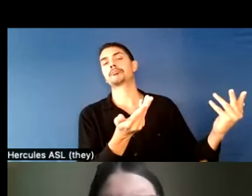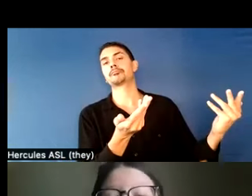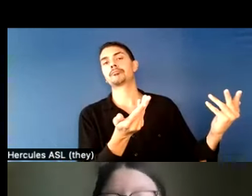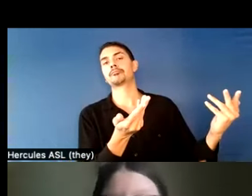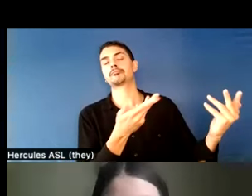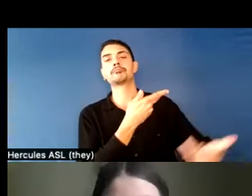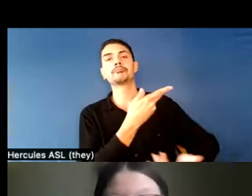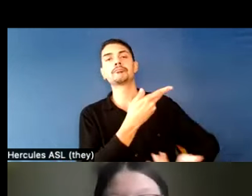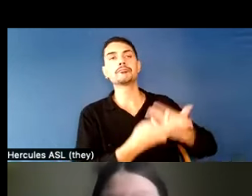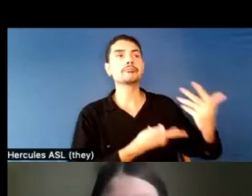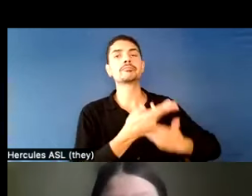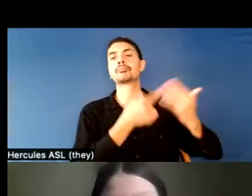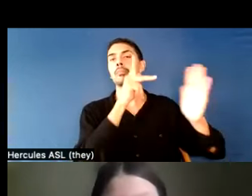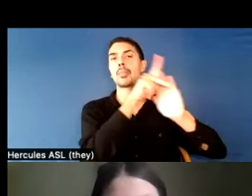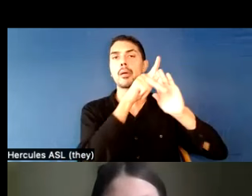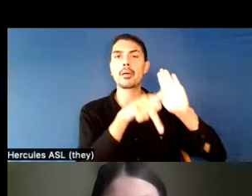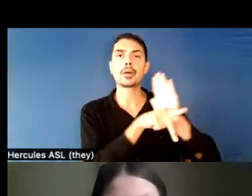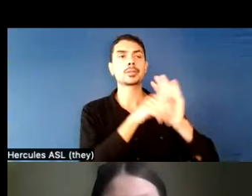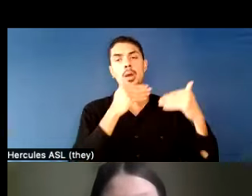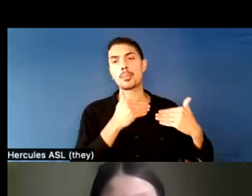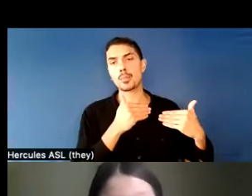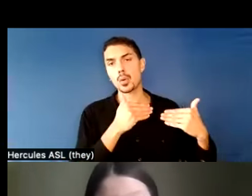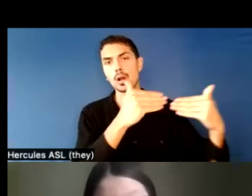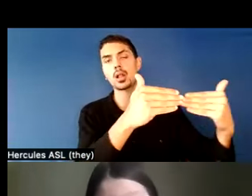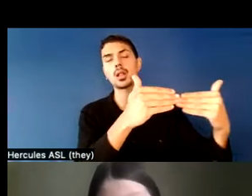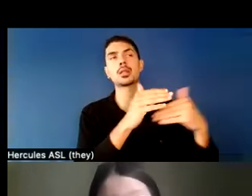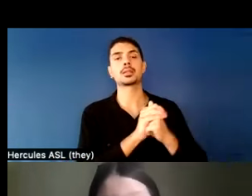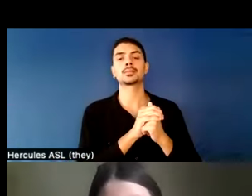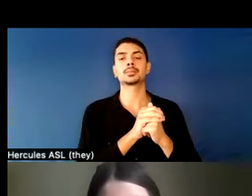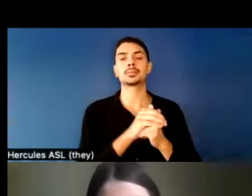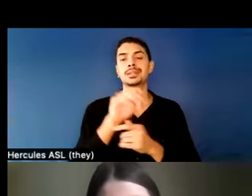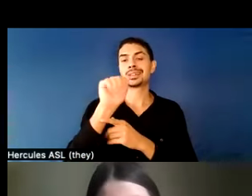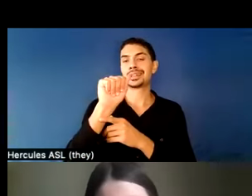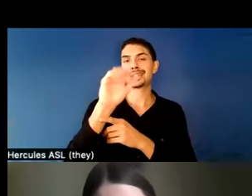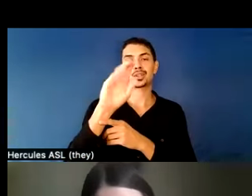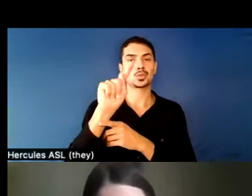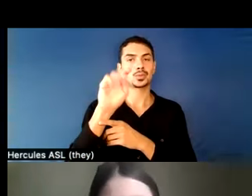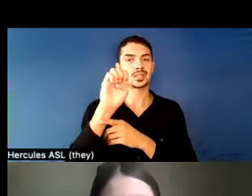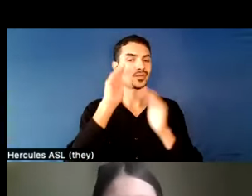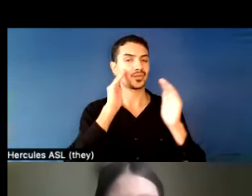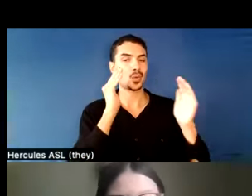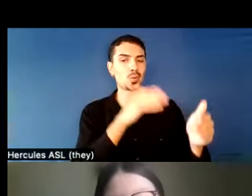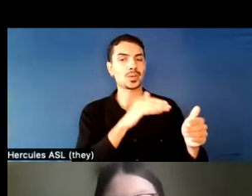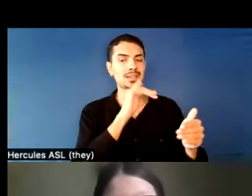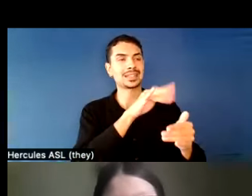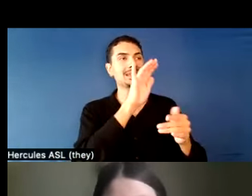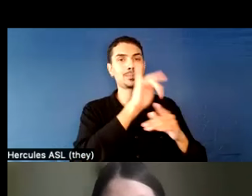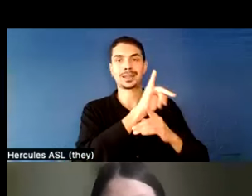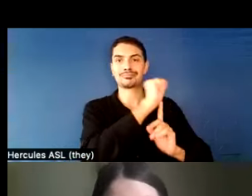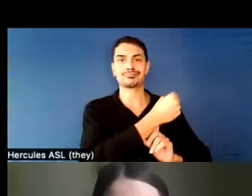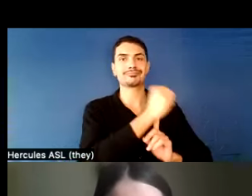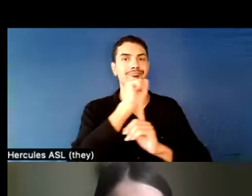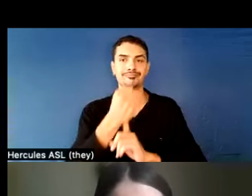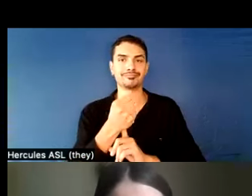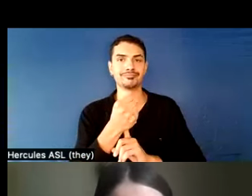with things like those policies, protocols. Acute focus is often on that case-by-case basis. And I will say that, when I